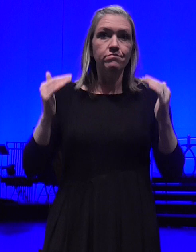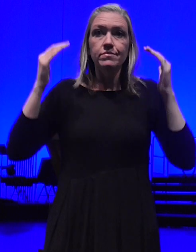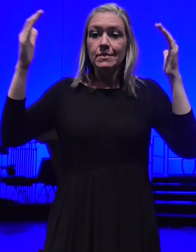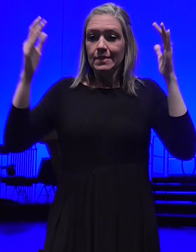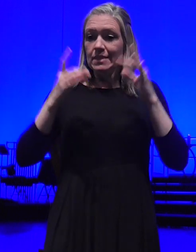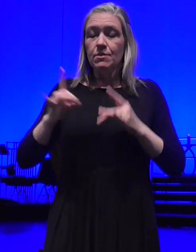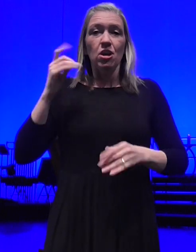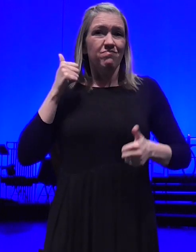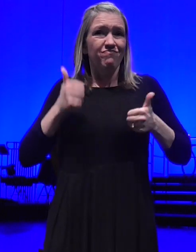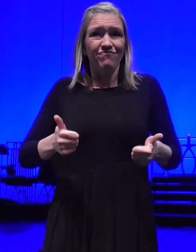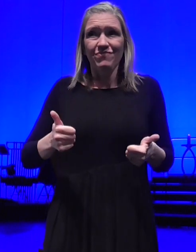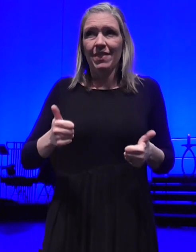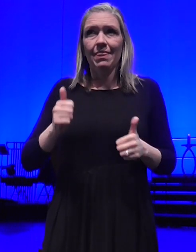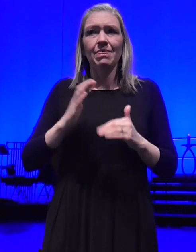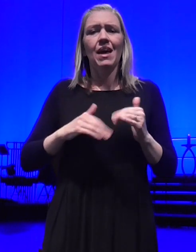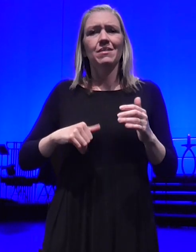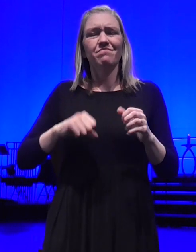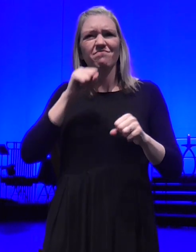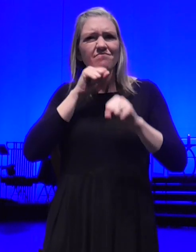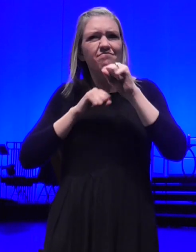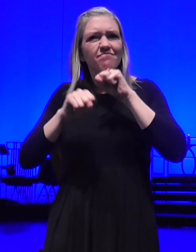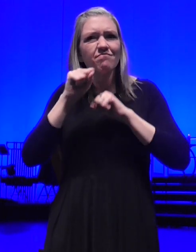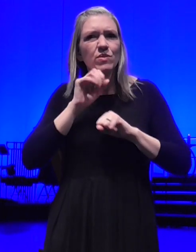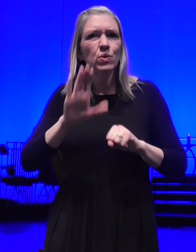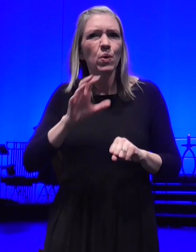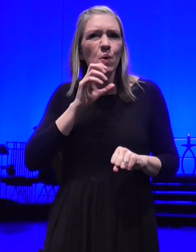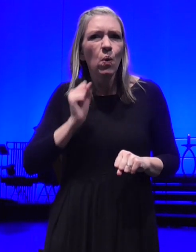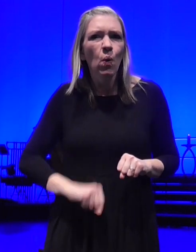cumbered with your old nonsense.